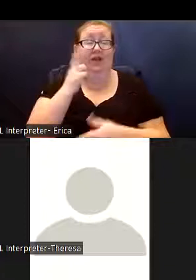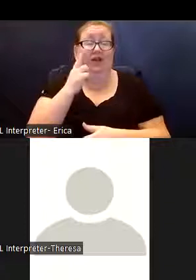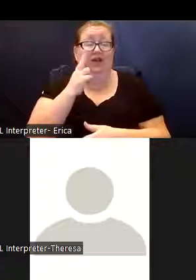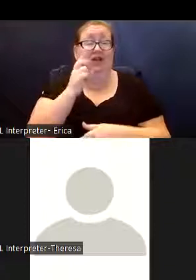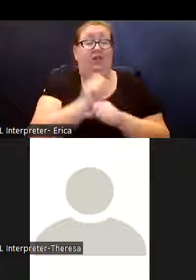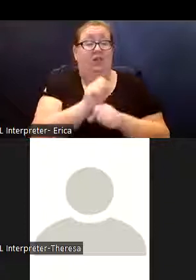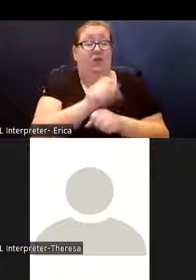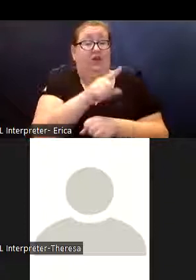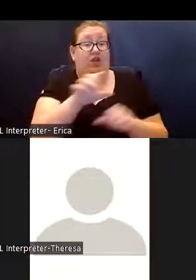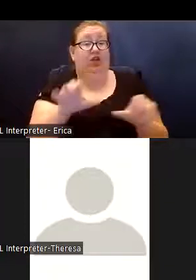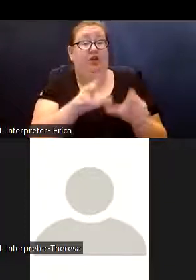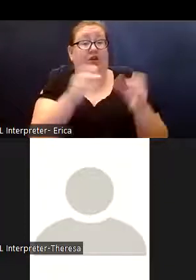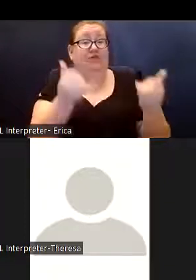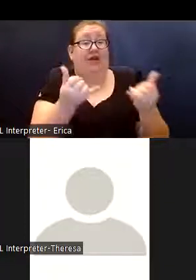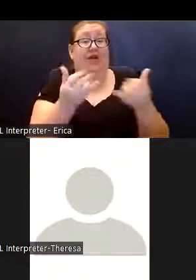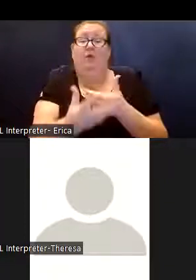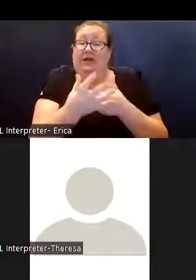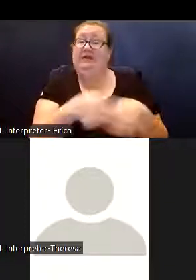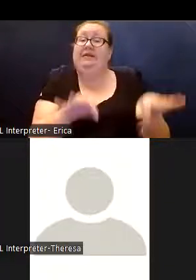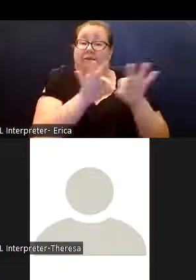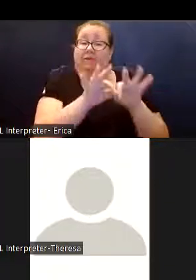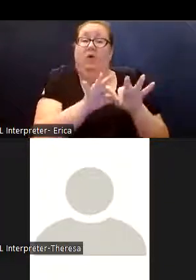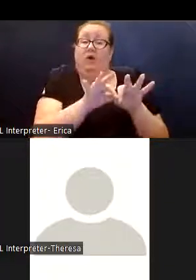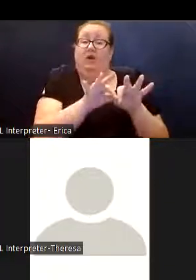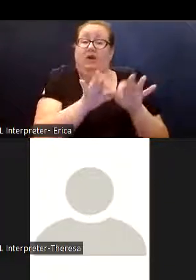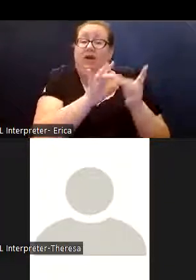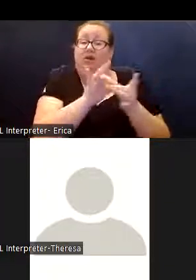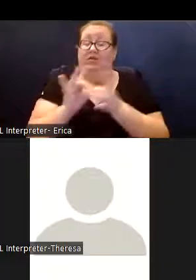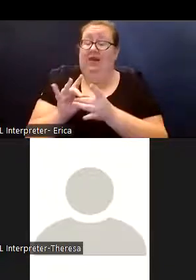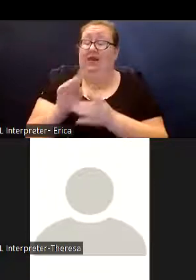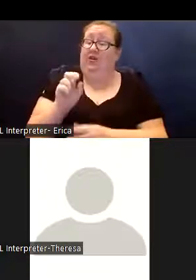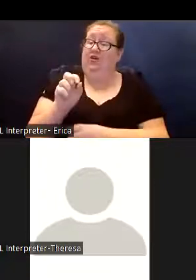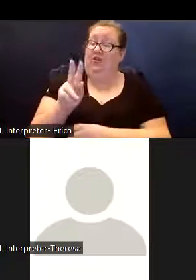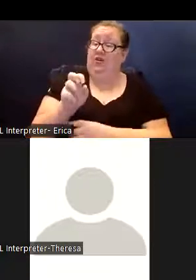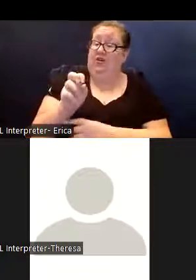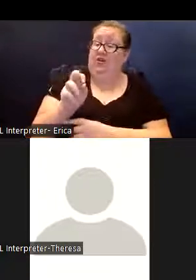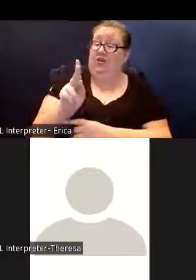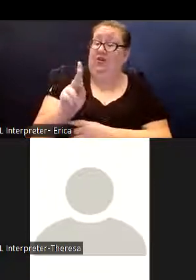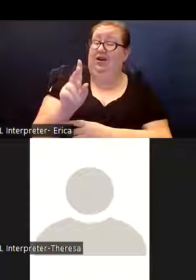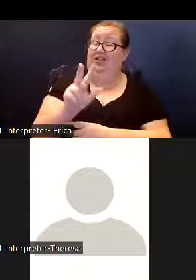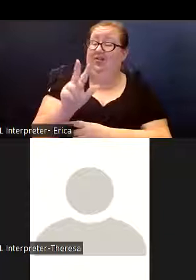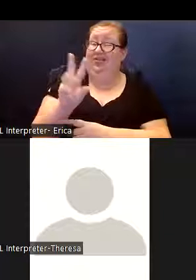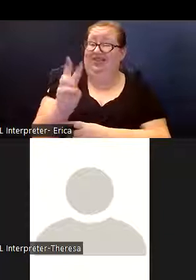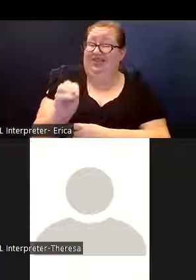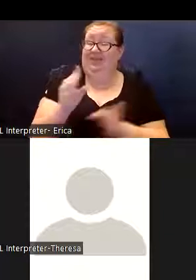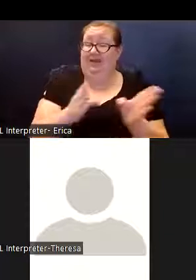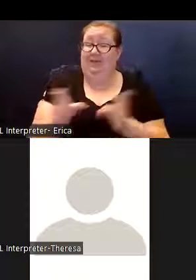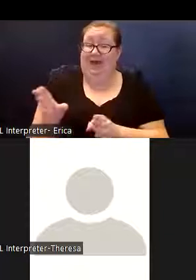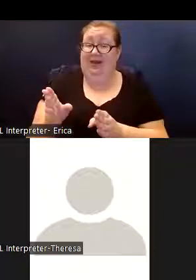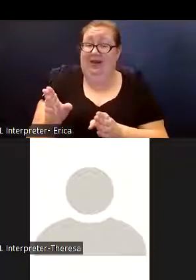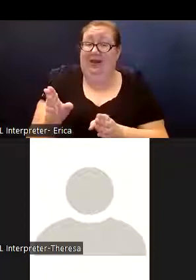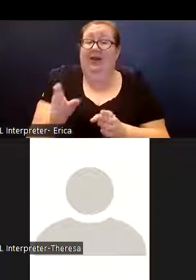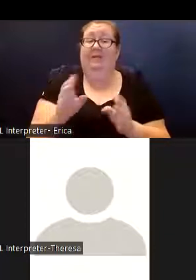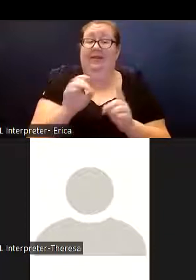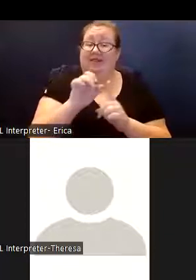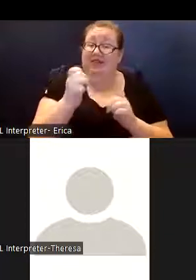right now is important to the Newark 360 plan, because sustainability and the environment plays a critical